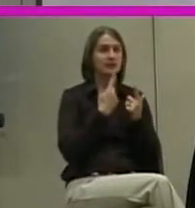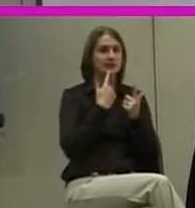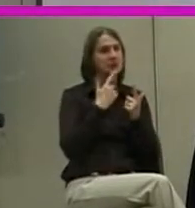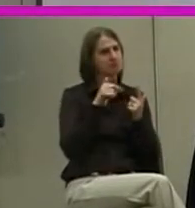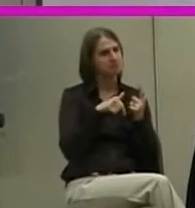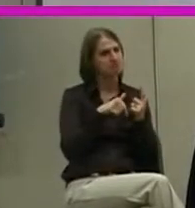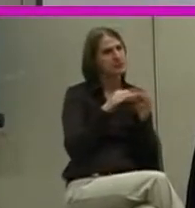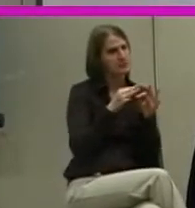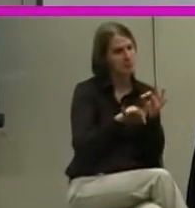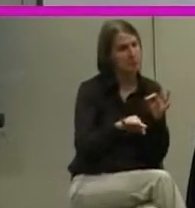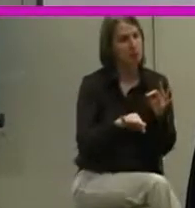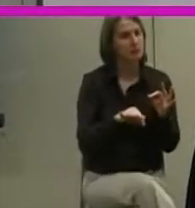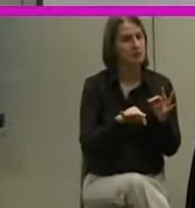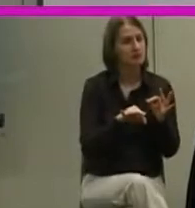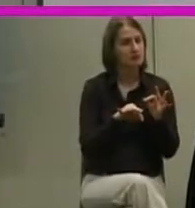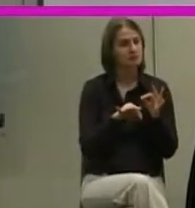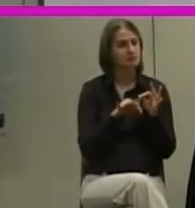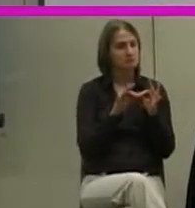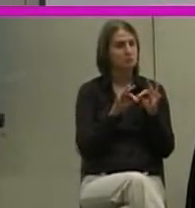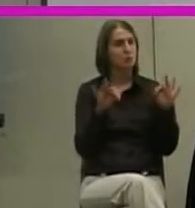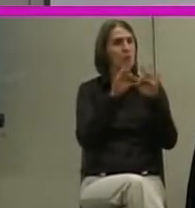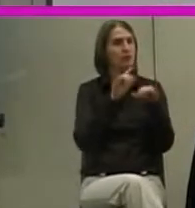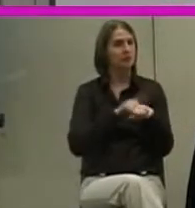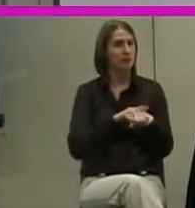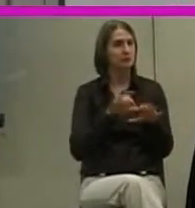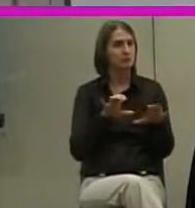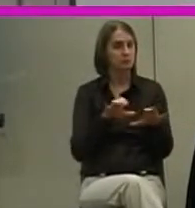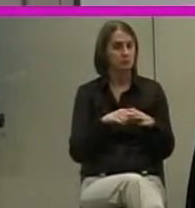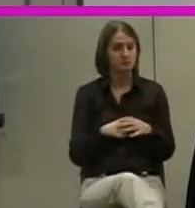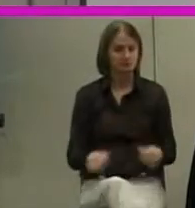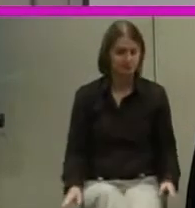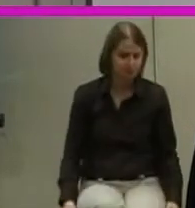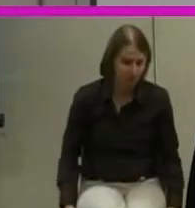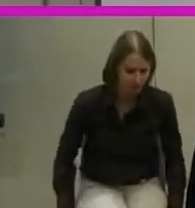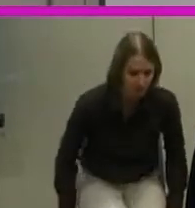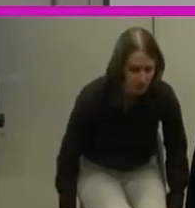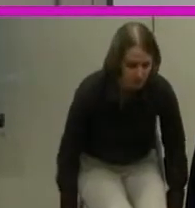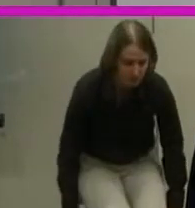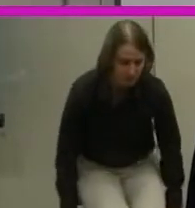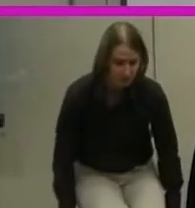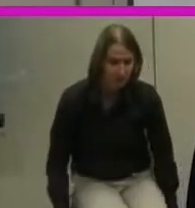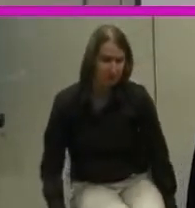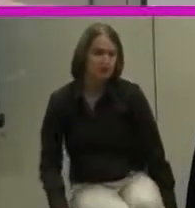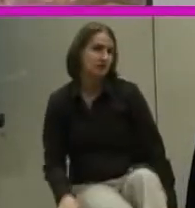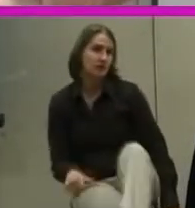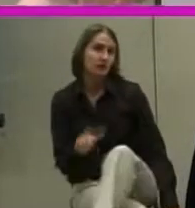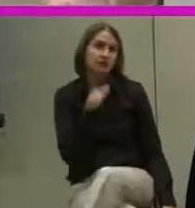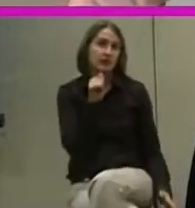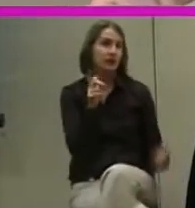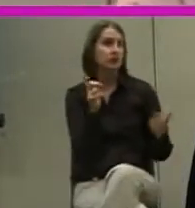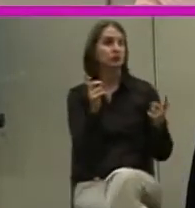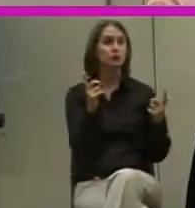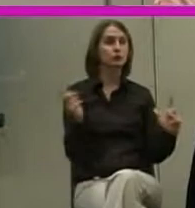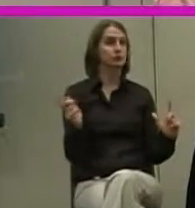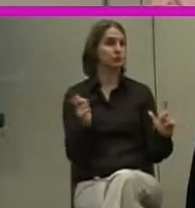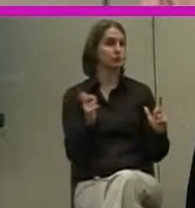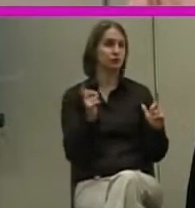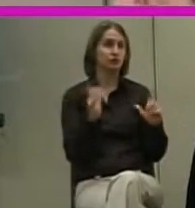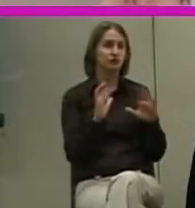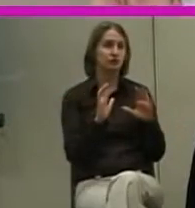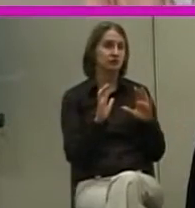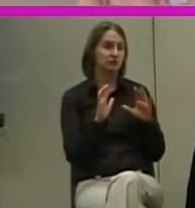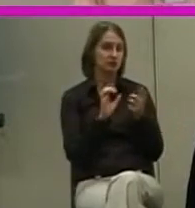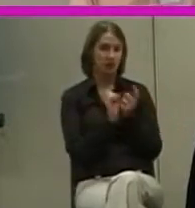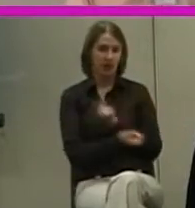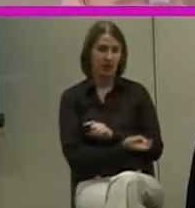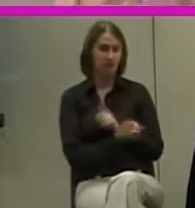pretty simple, that's worthwhile to do. It didn't make gigantic changes, according to teachers,